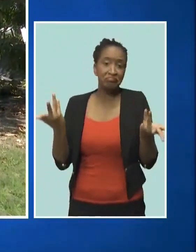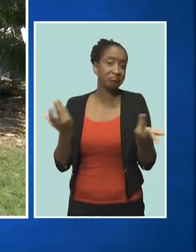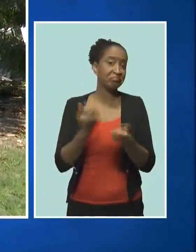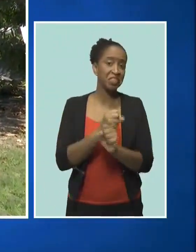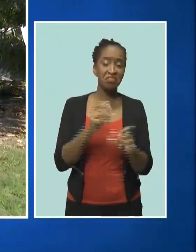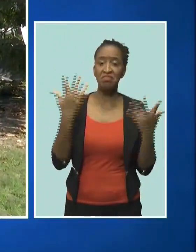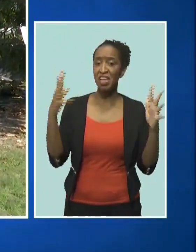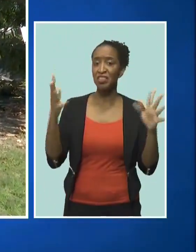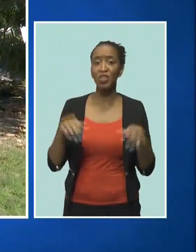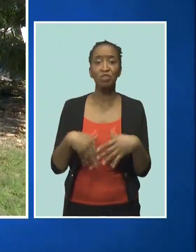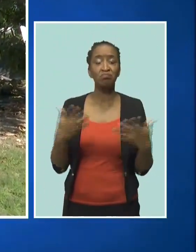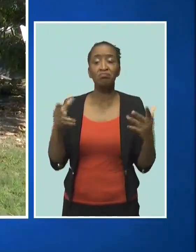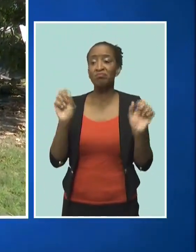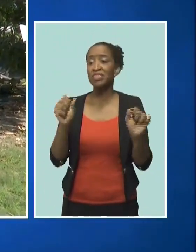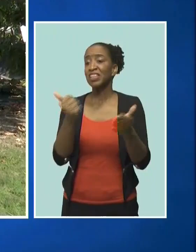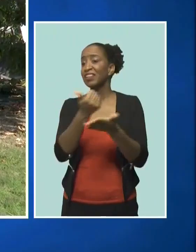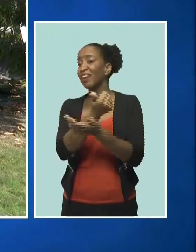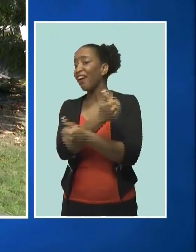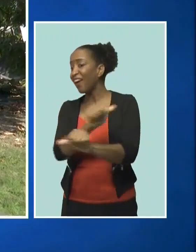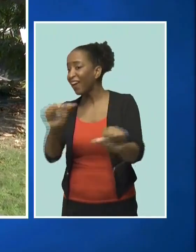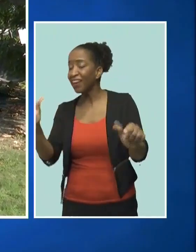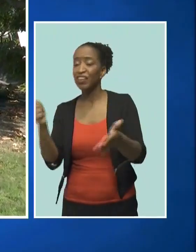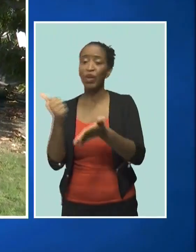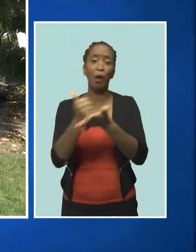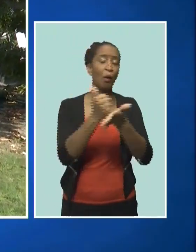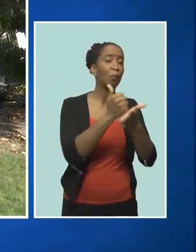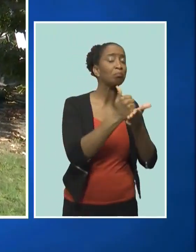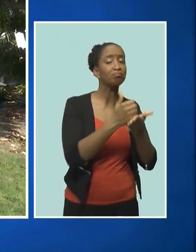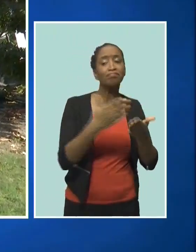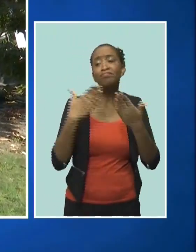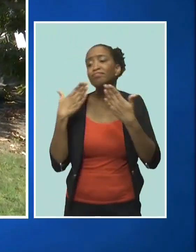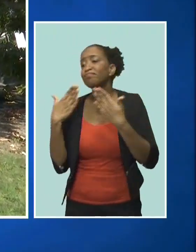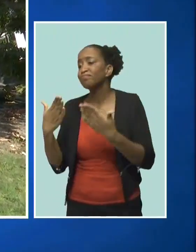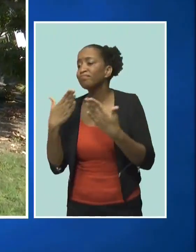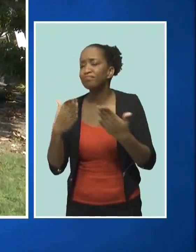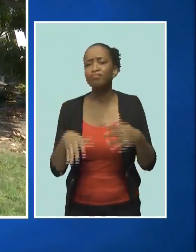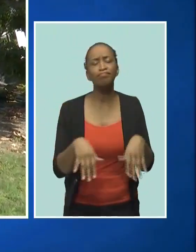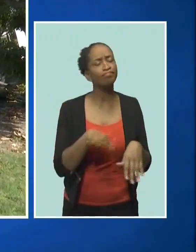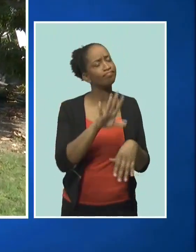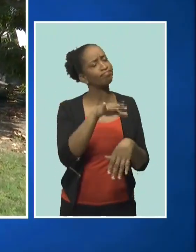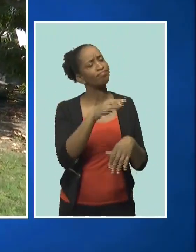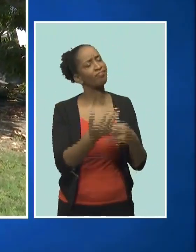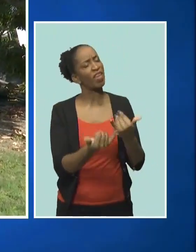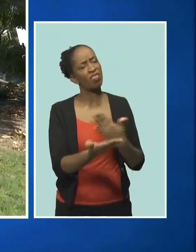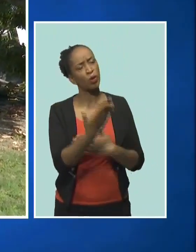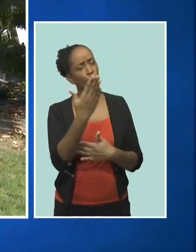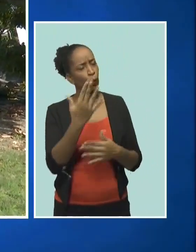me, help, I appreciate it. Where were you this morning when the fire started? Well, I was